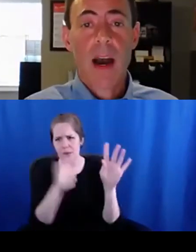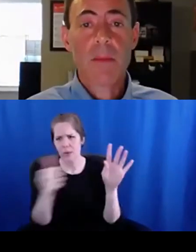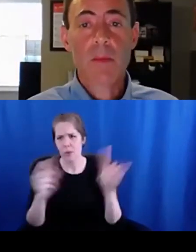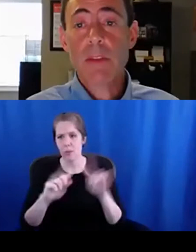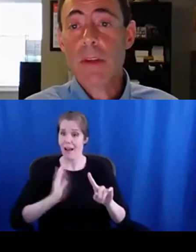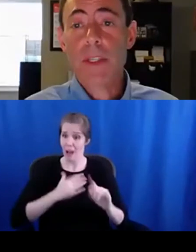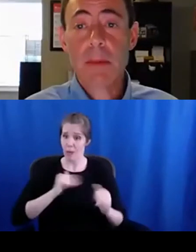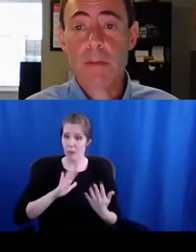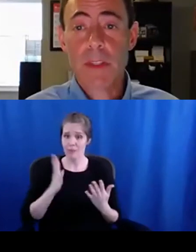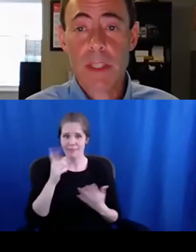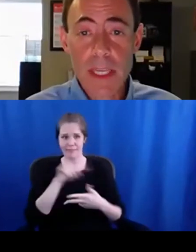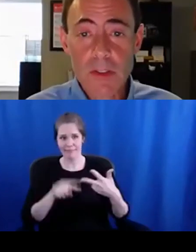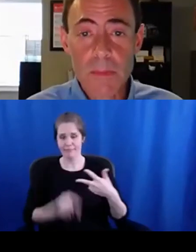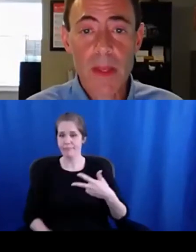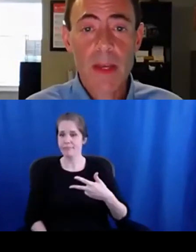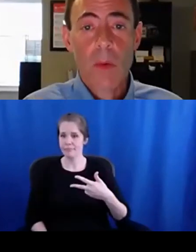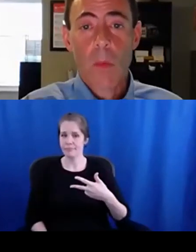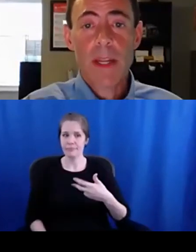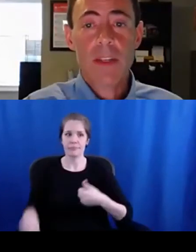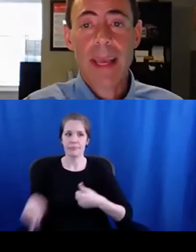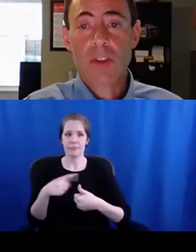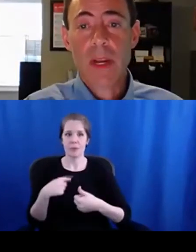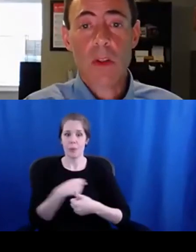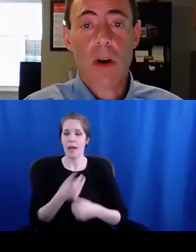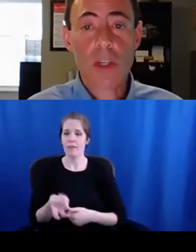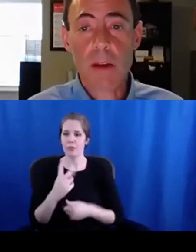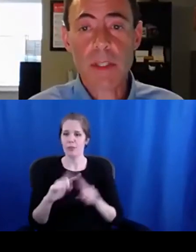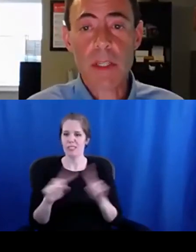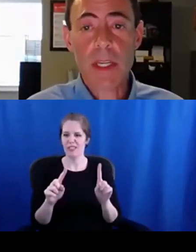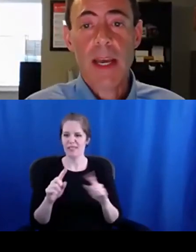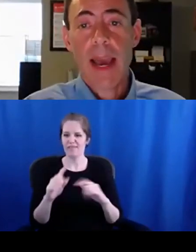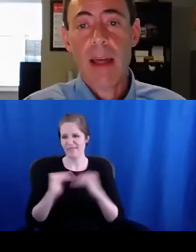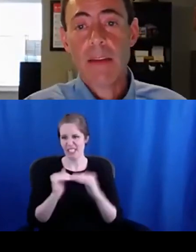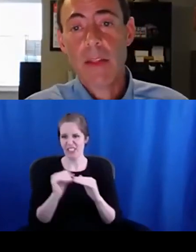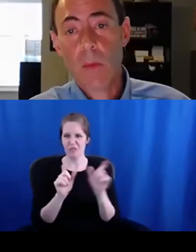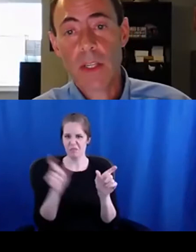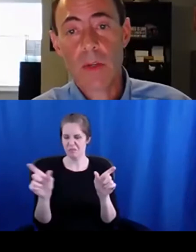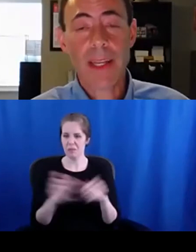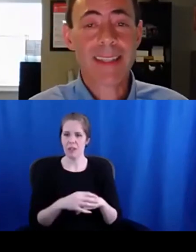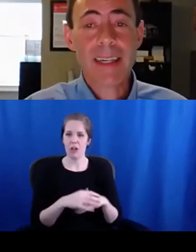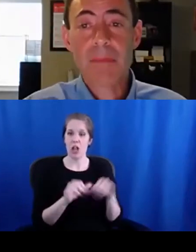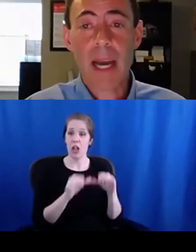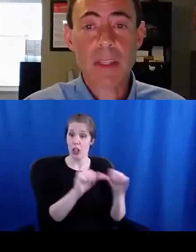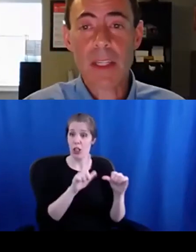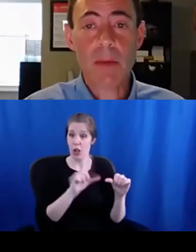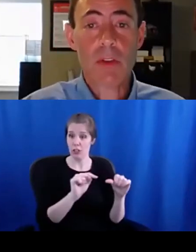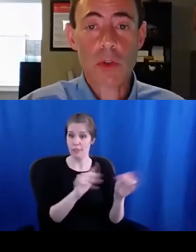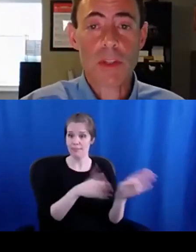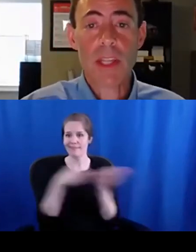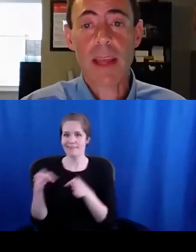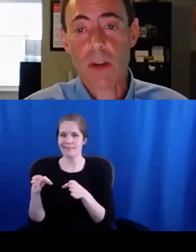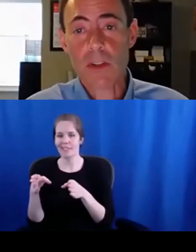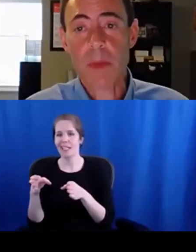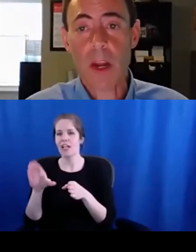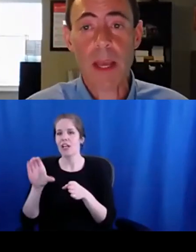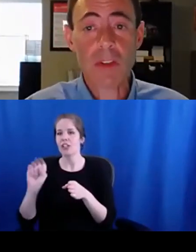the columns, we have two different types of facilities. One is a strict long-term care facility, and then the one to the right is a combined facility with short stay